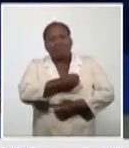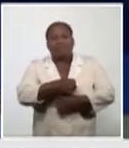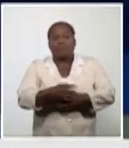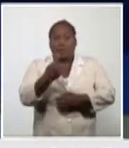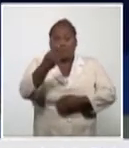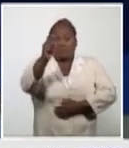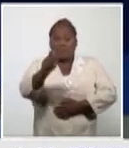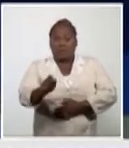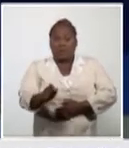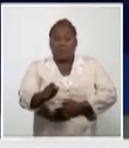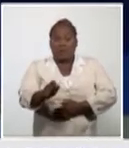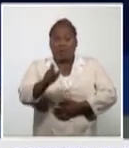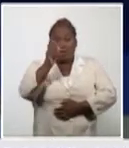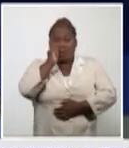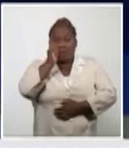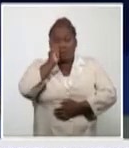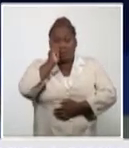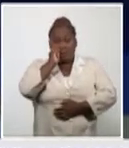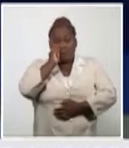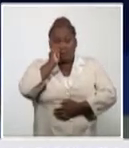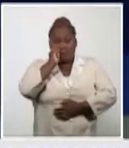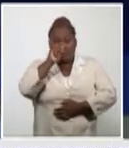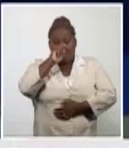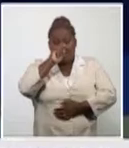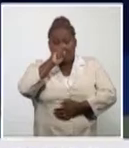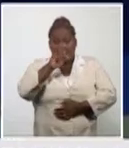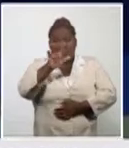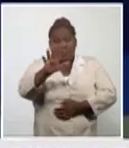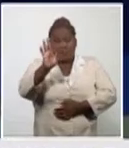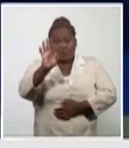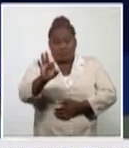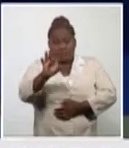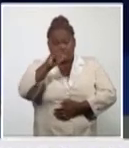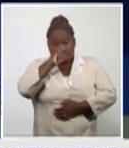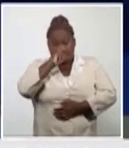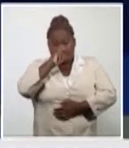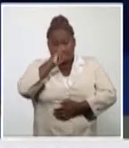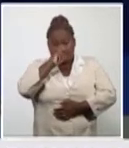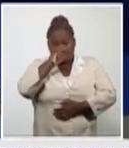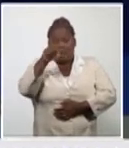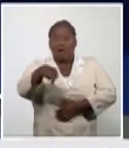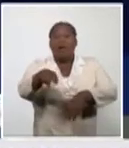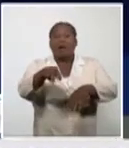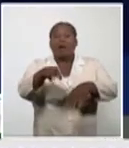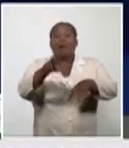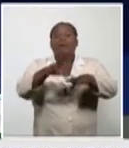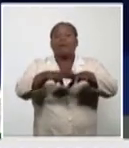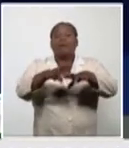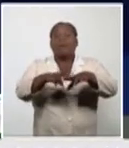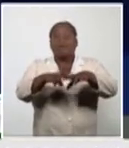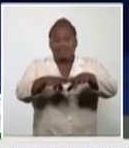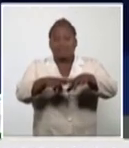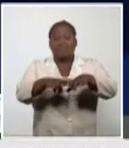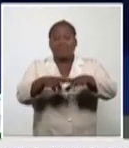We're talking here about a 58-year-old male patient, a resident of Havana.